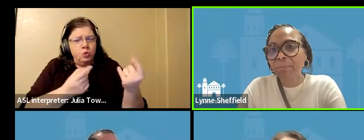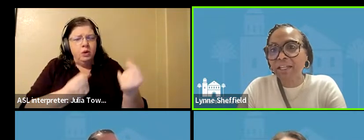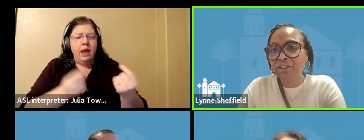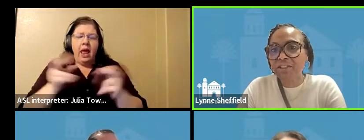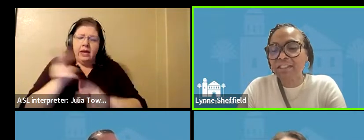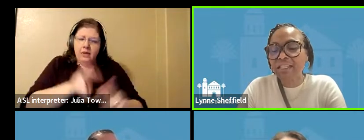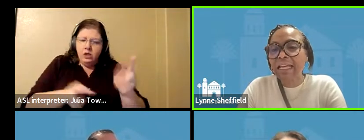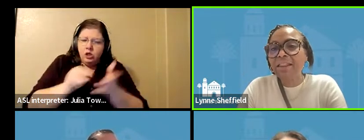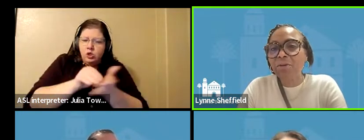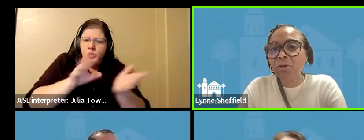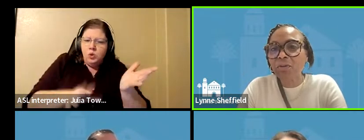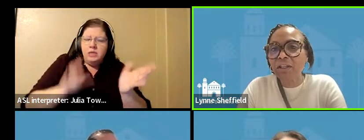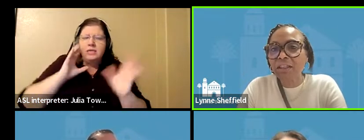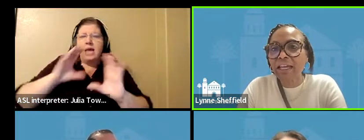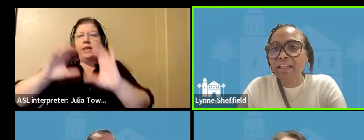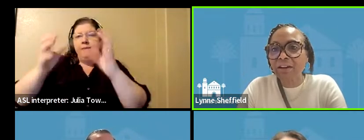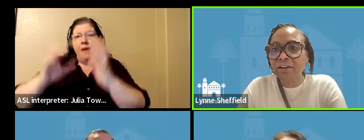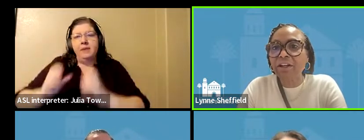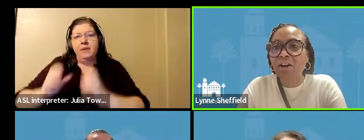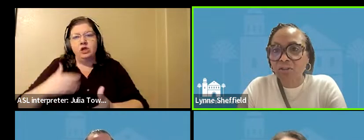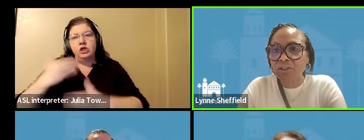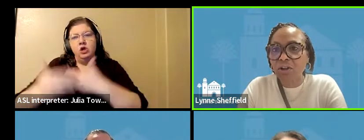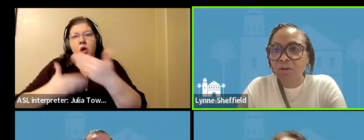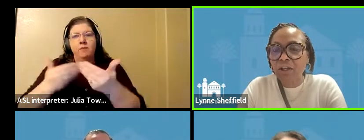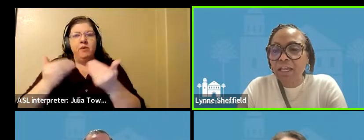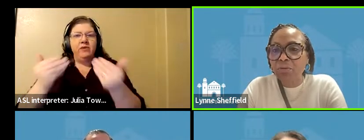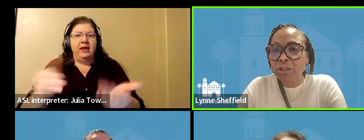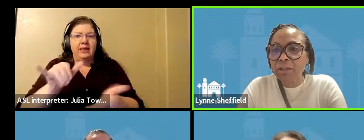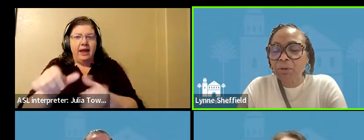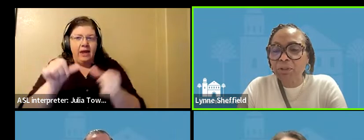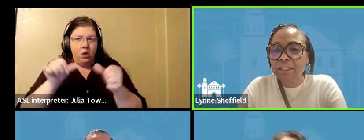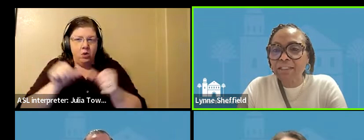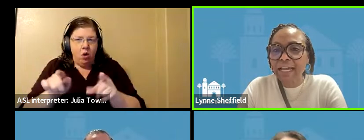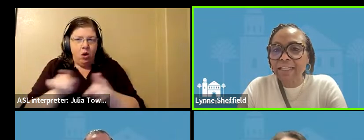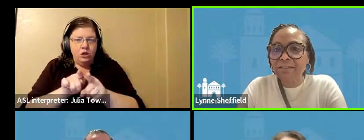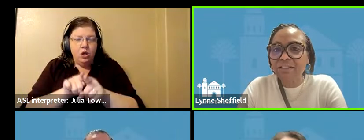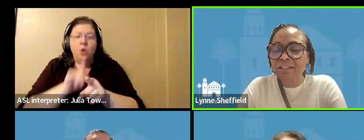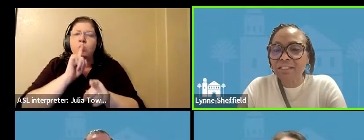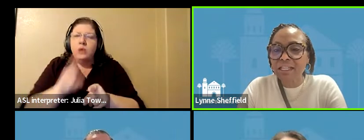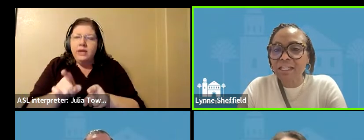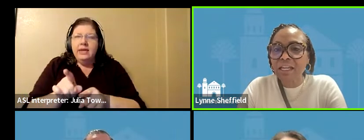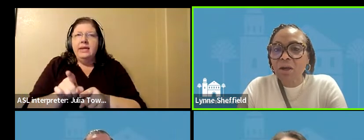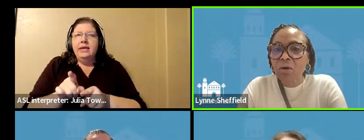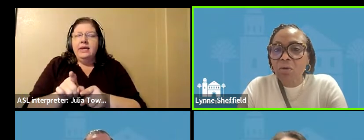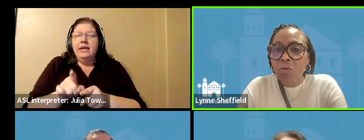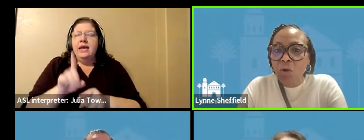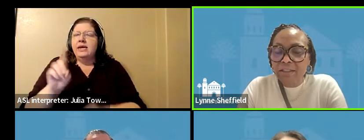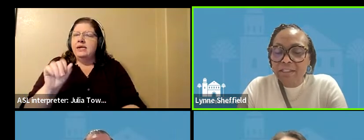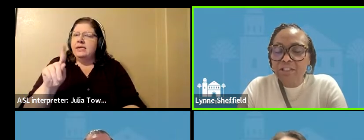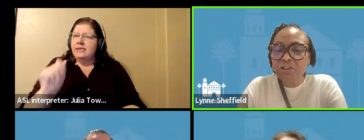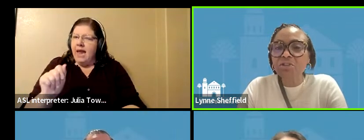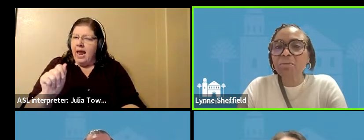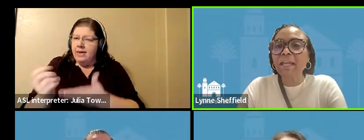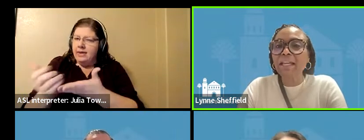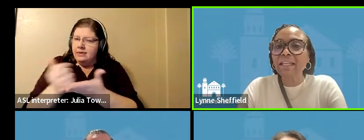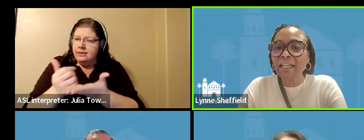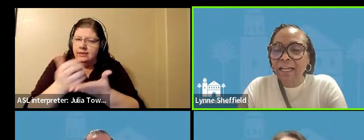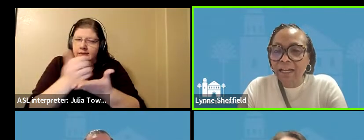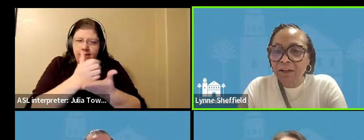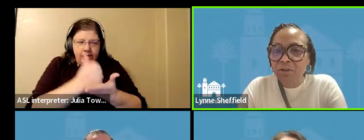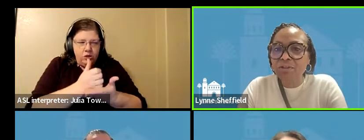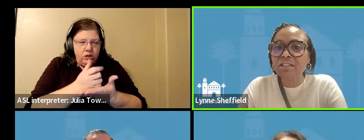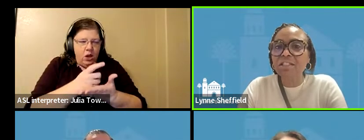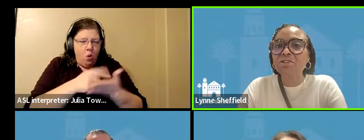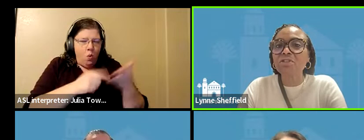and the populations that are moving in that area also, and really pulling data to see what decisions are made